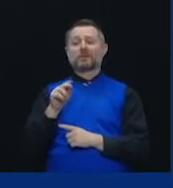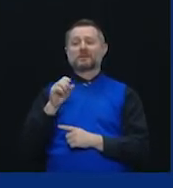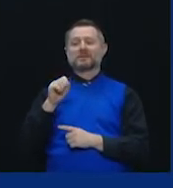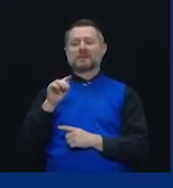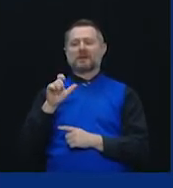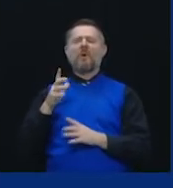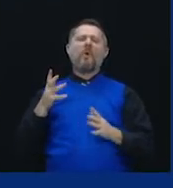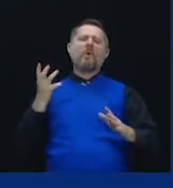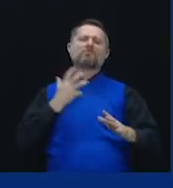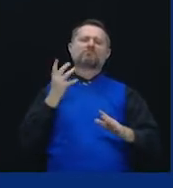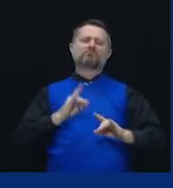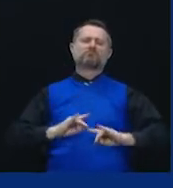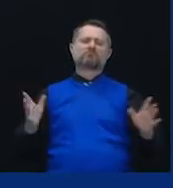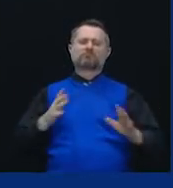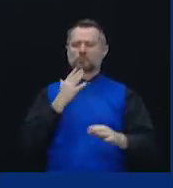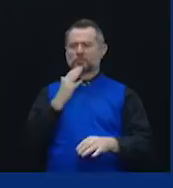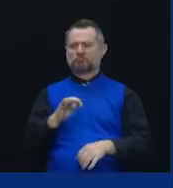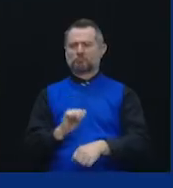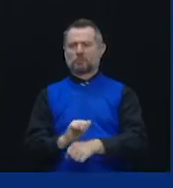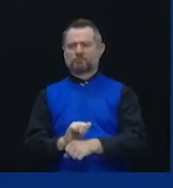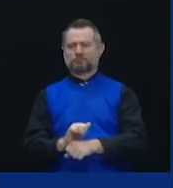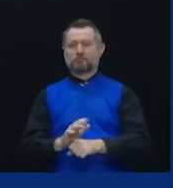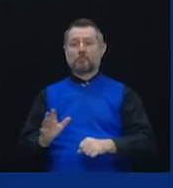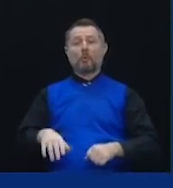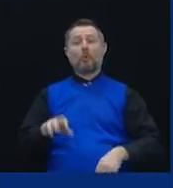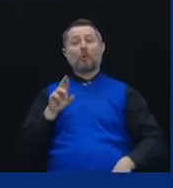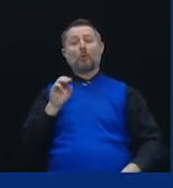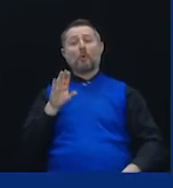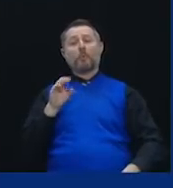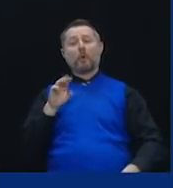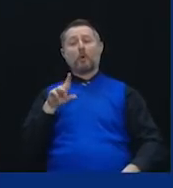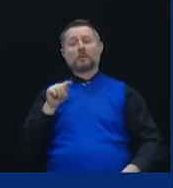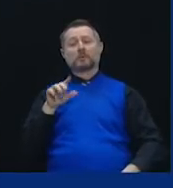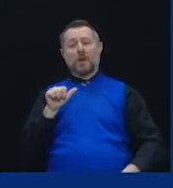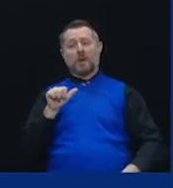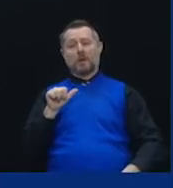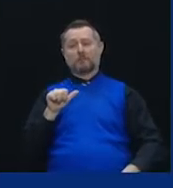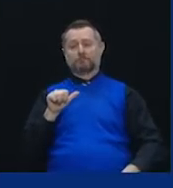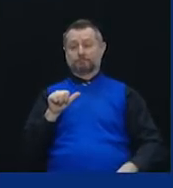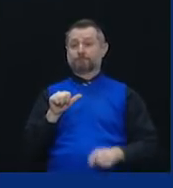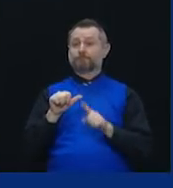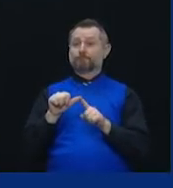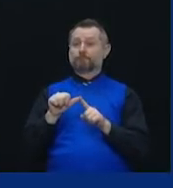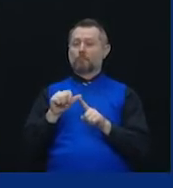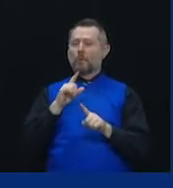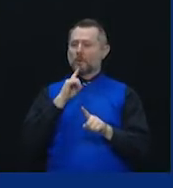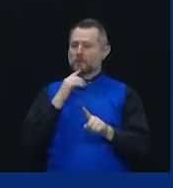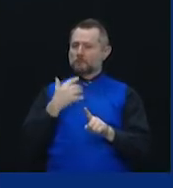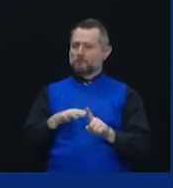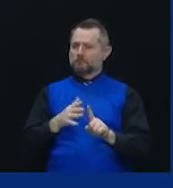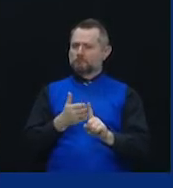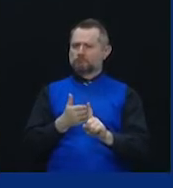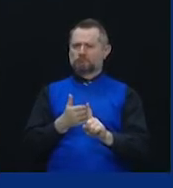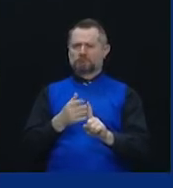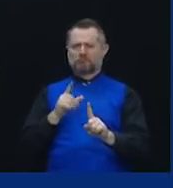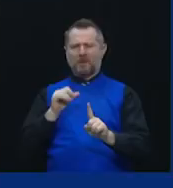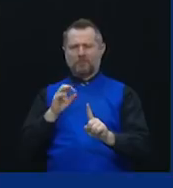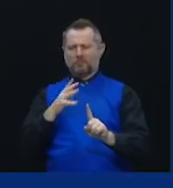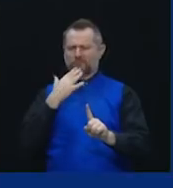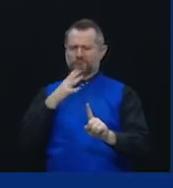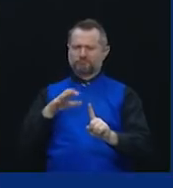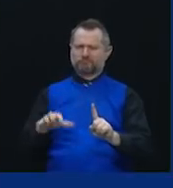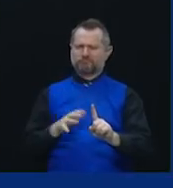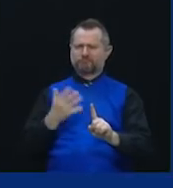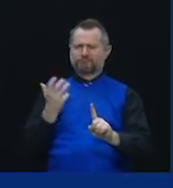Roberta Reardon, who's been our labor commissioner and is doing a great job. Gary LaBarbera, president of the New York State Building Construction